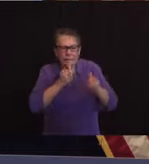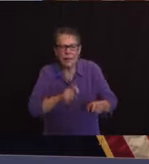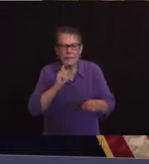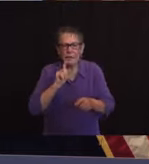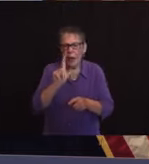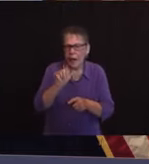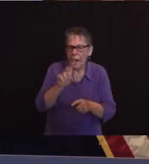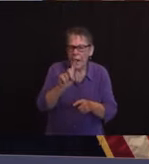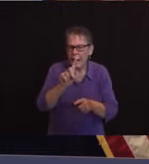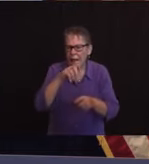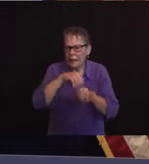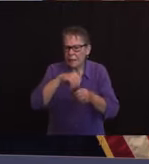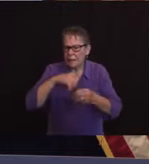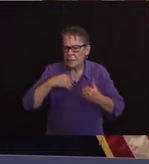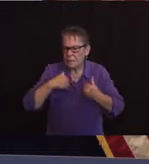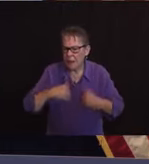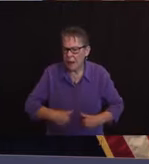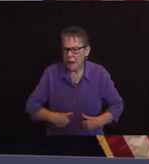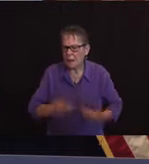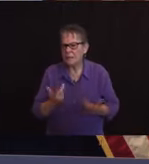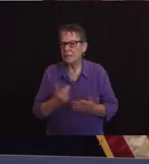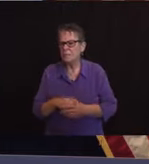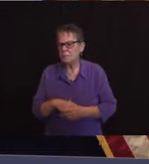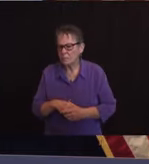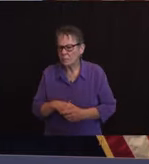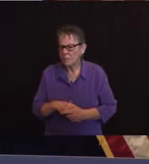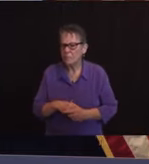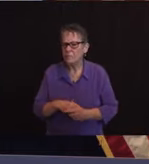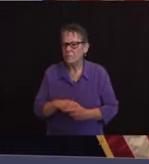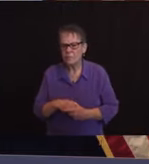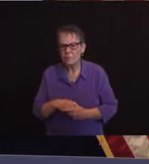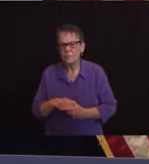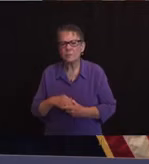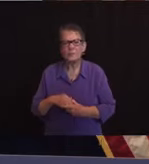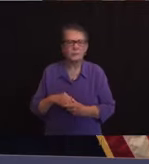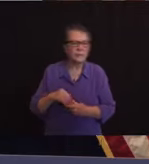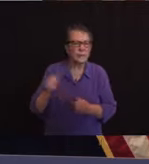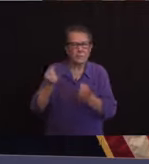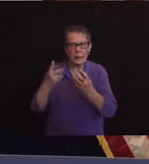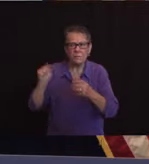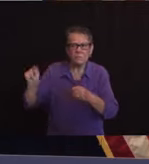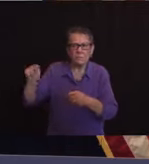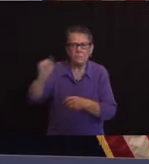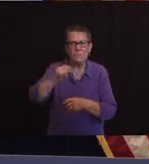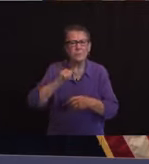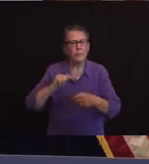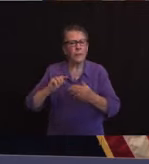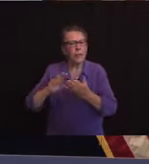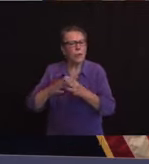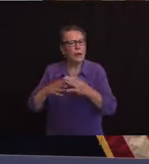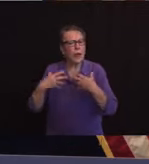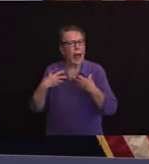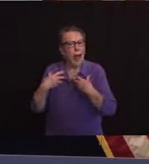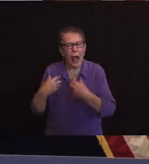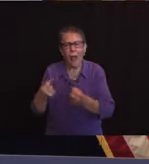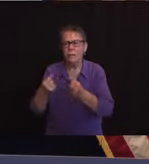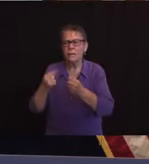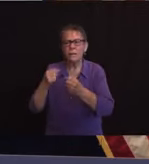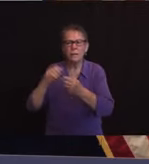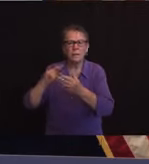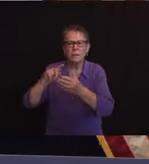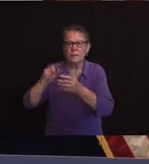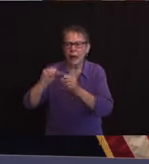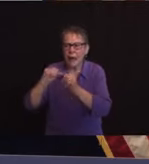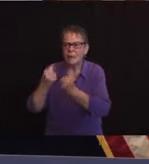services to children less than 72 months of age perform blood-lead screening for all children, regardless